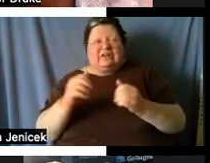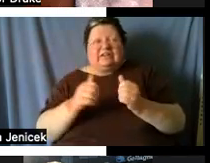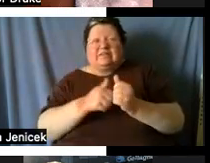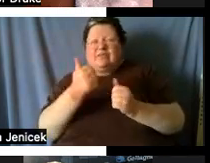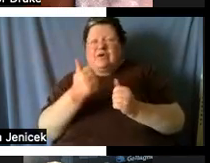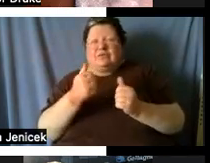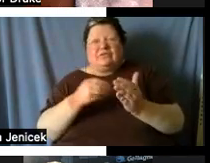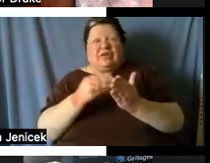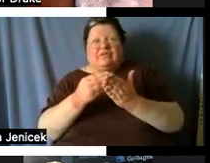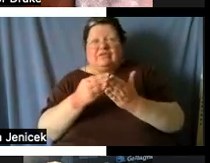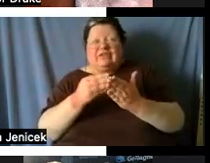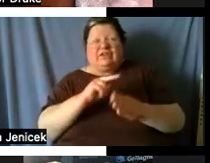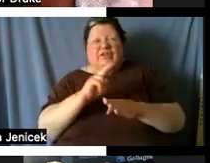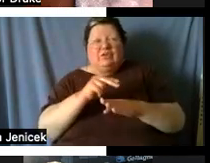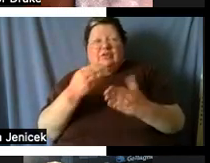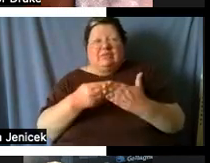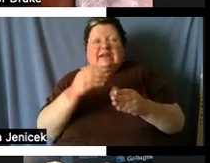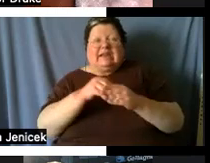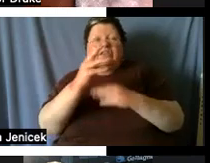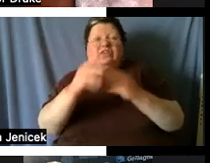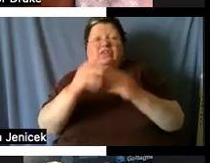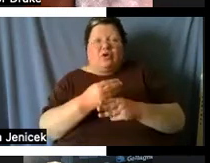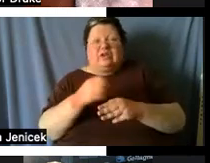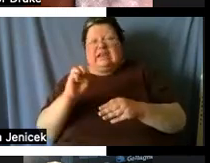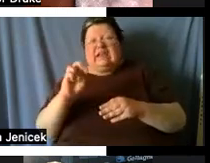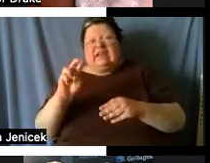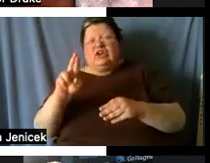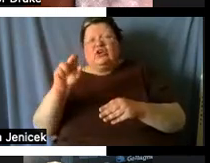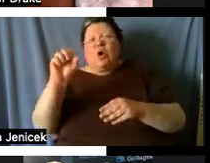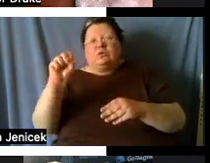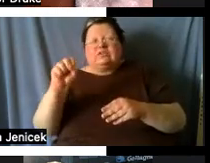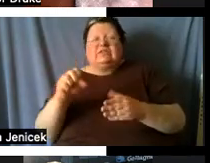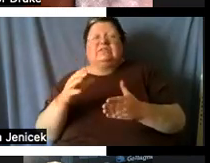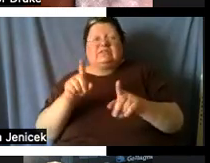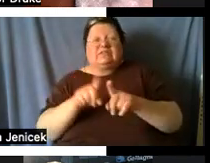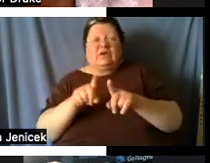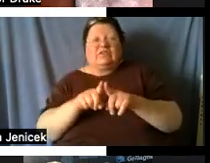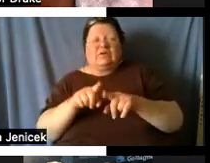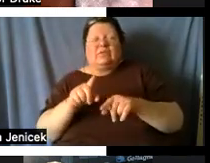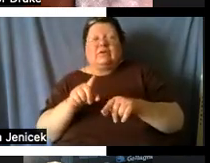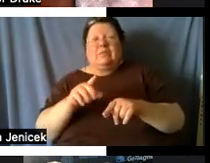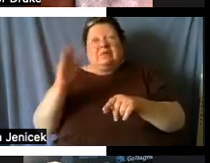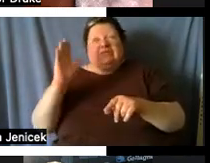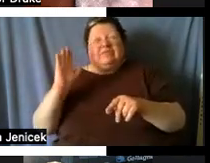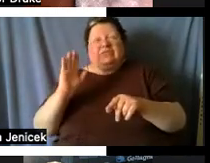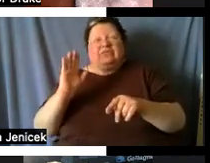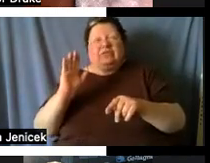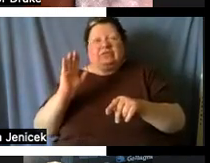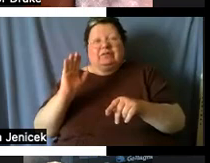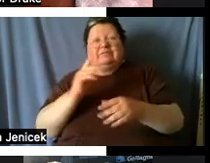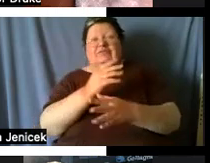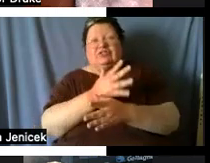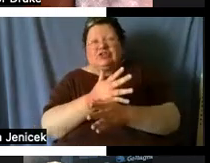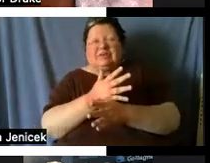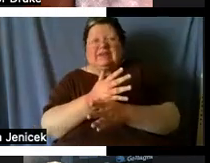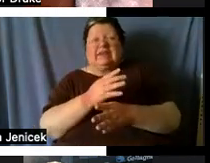in the world. Okay, euros now would also be. Okay, but yeah, historically, German Deutschmarks, French